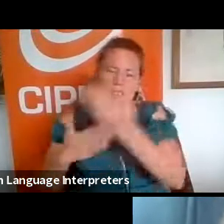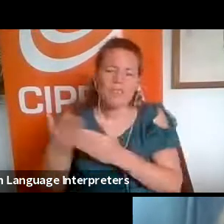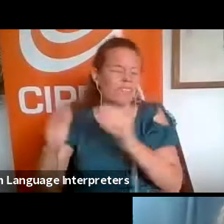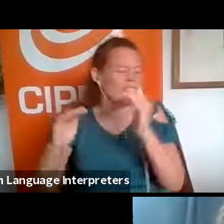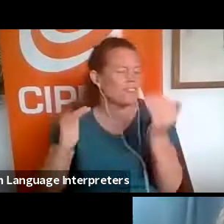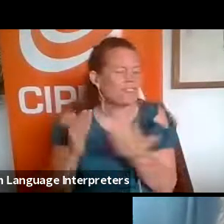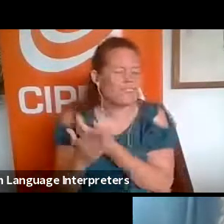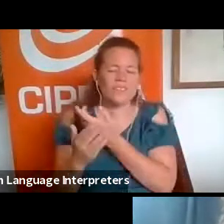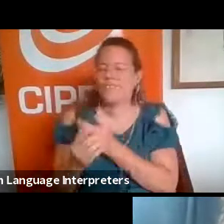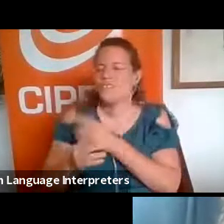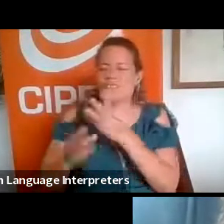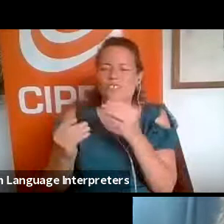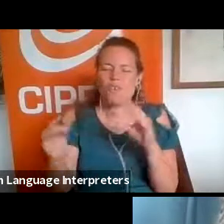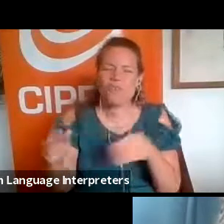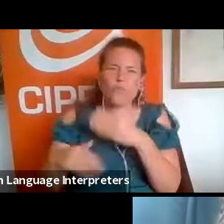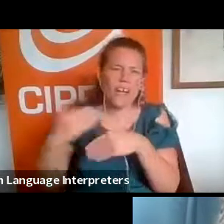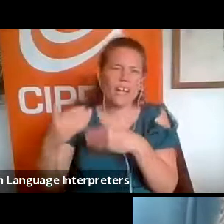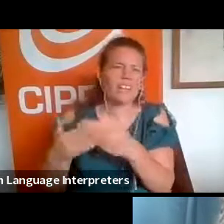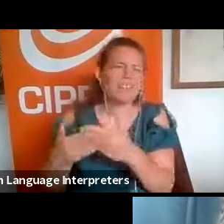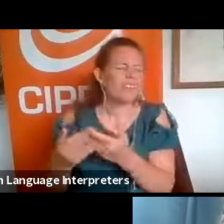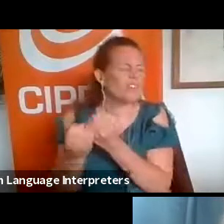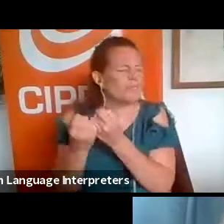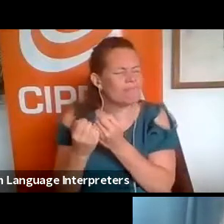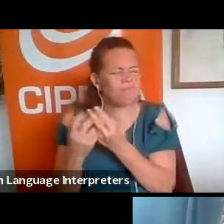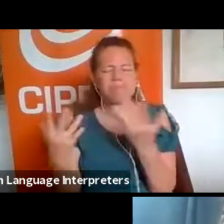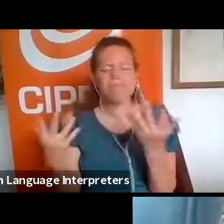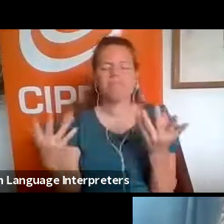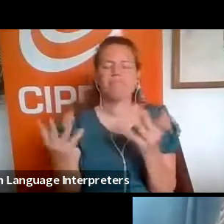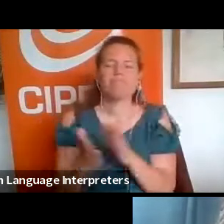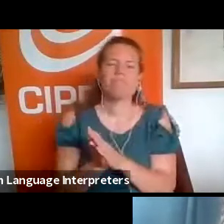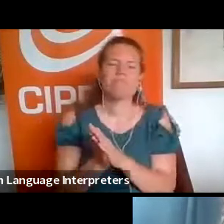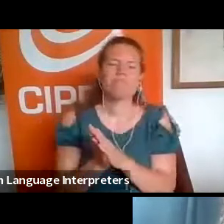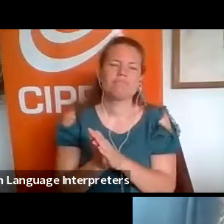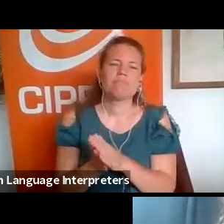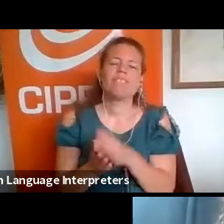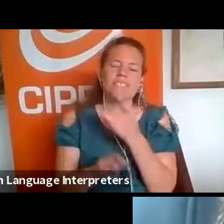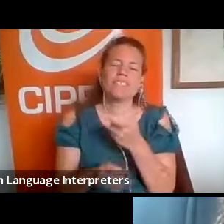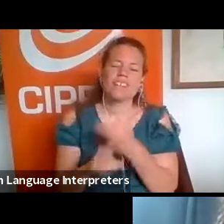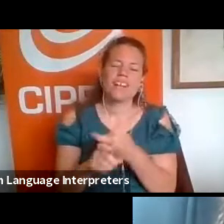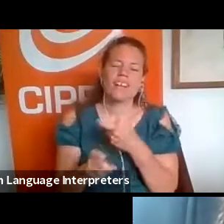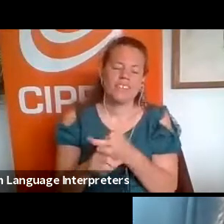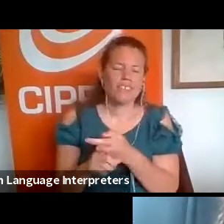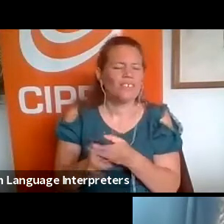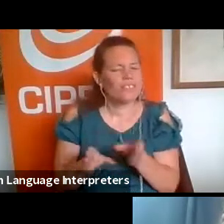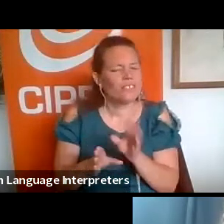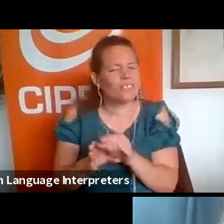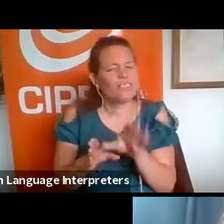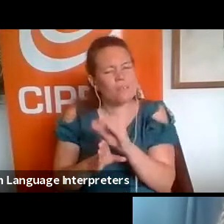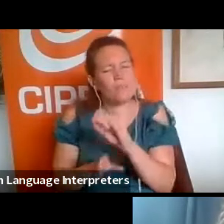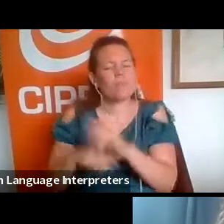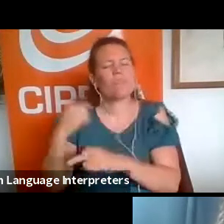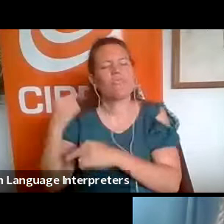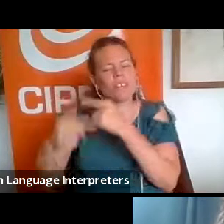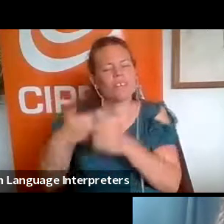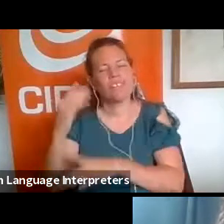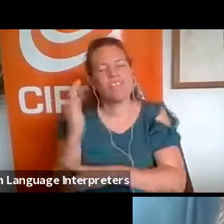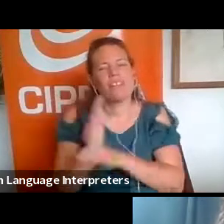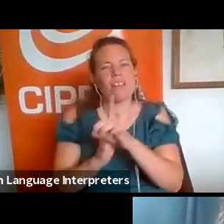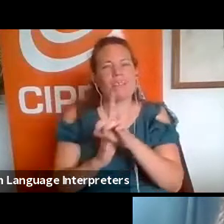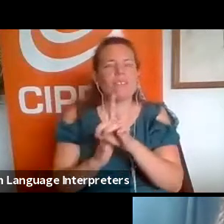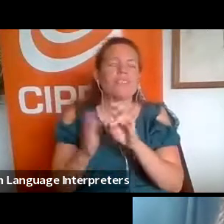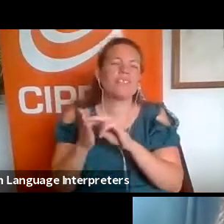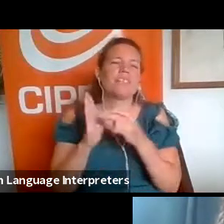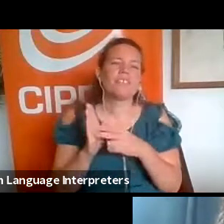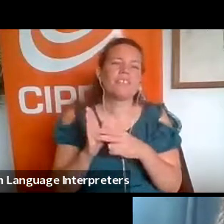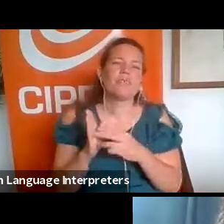so and so, such and such a thing. So it's really hard to keep up with the rapid developments in technology, especially because the